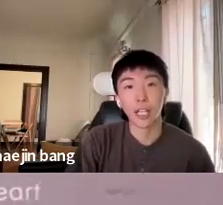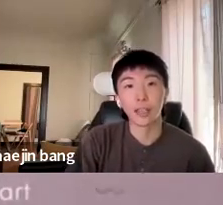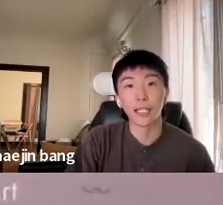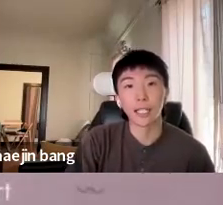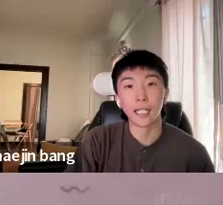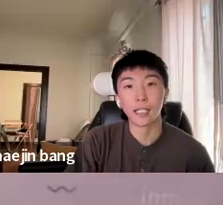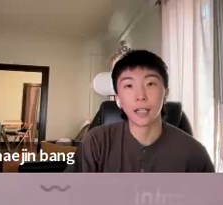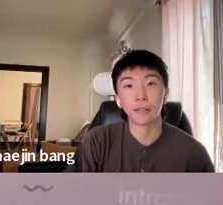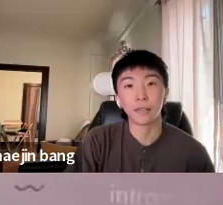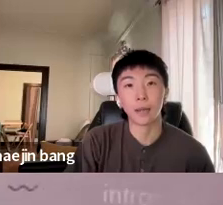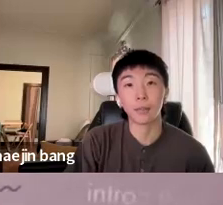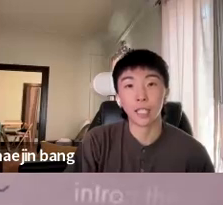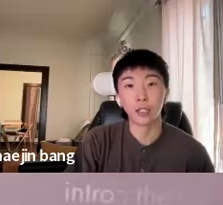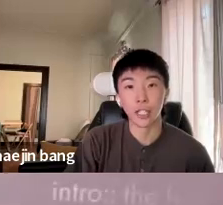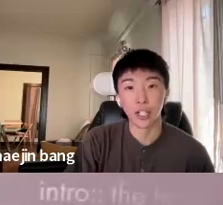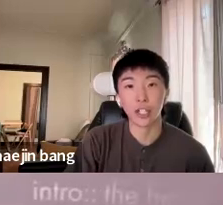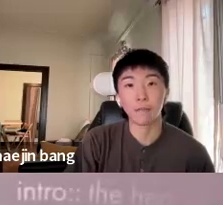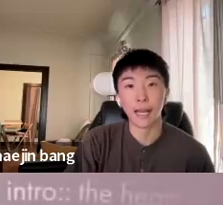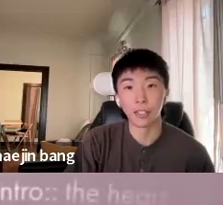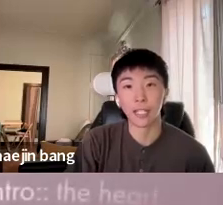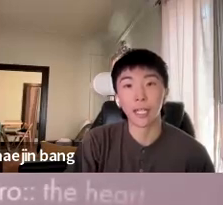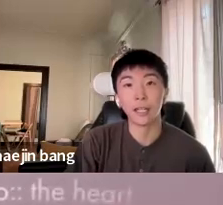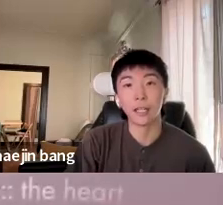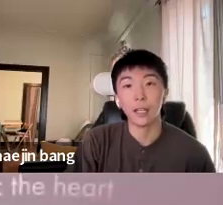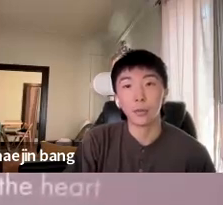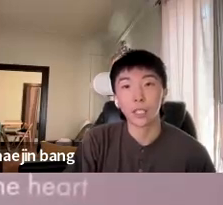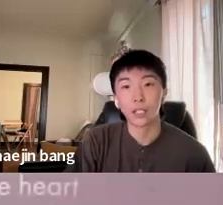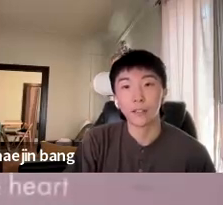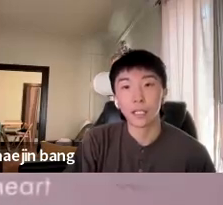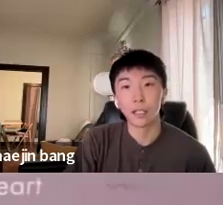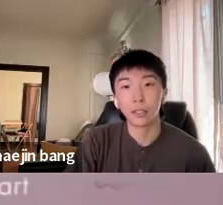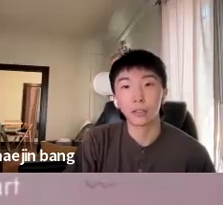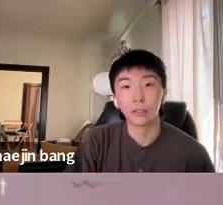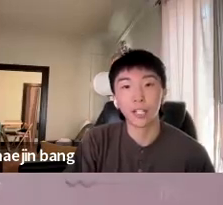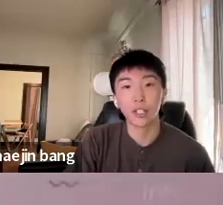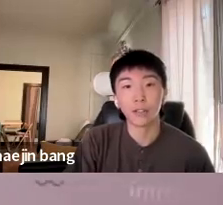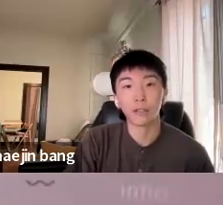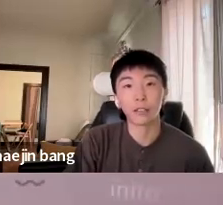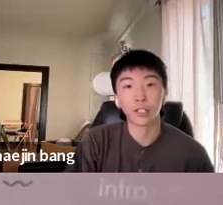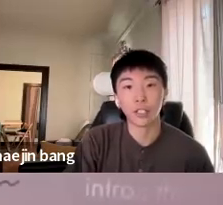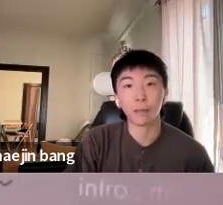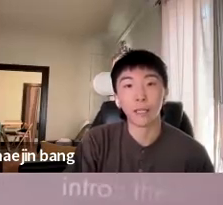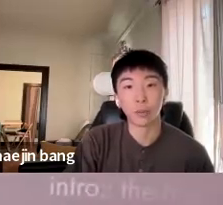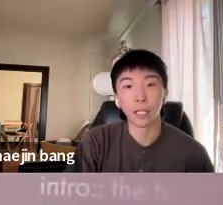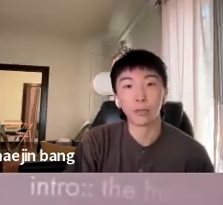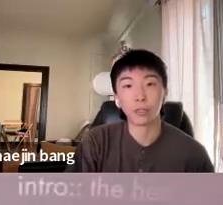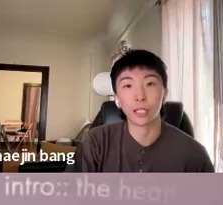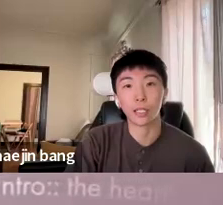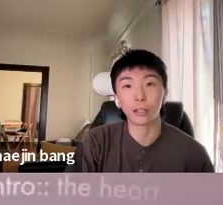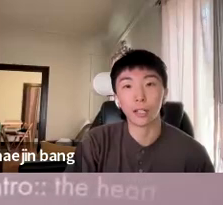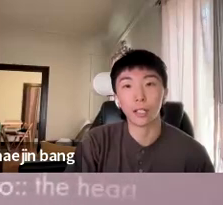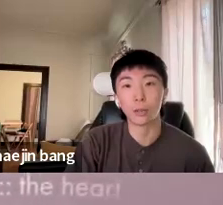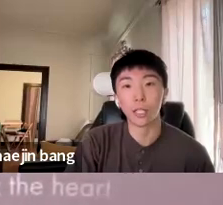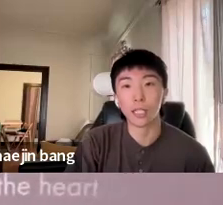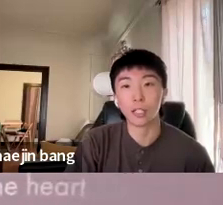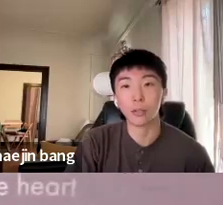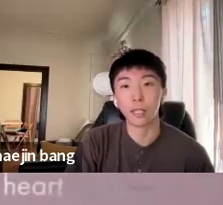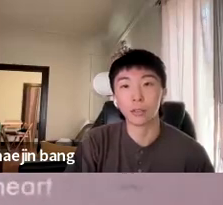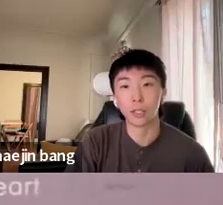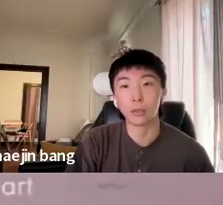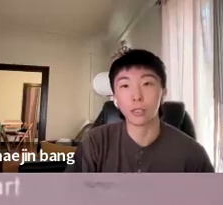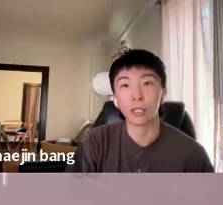I reject the ideas of capital T tradition and mastery, which serve as colonial reflections of the origins of pansori, rooted in agrarian